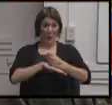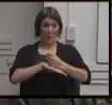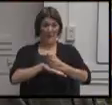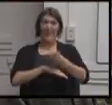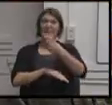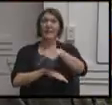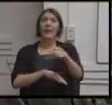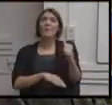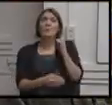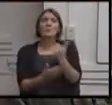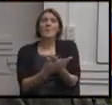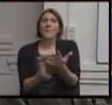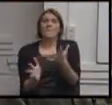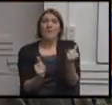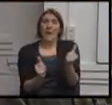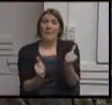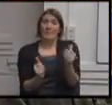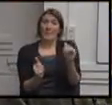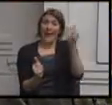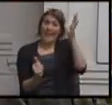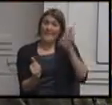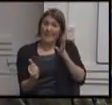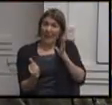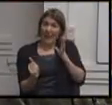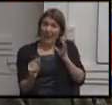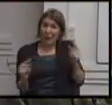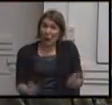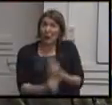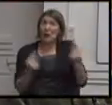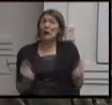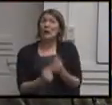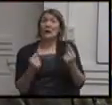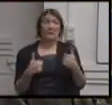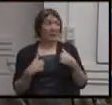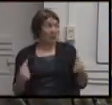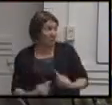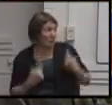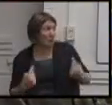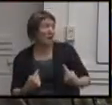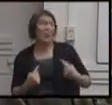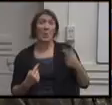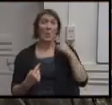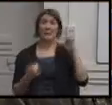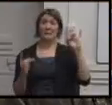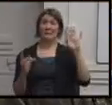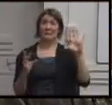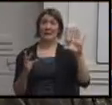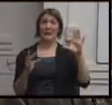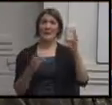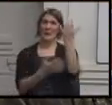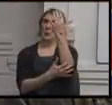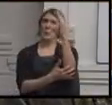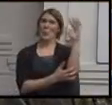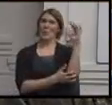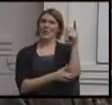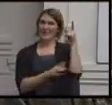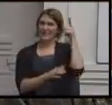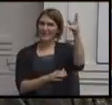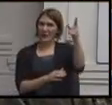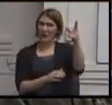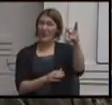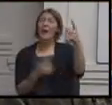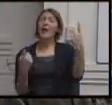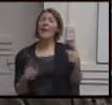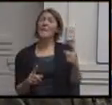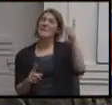they wouldn't have been there so quickly. And there's all woods there. The truck was still going. The firemen knew enough